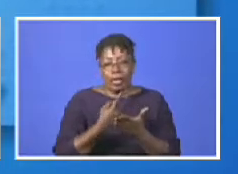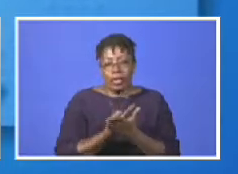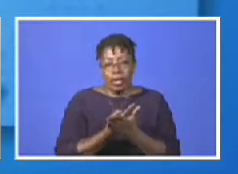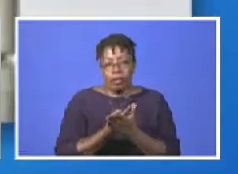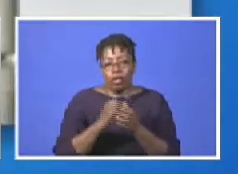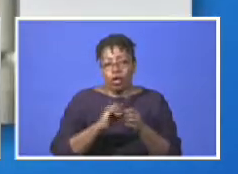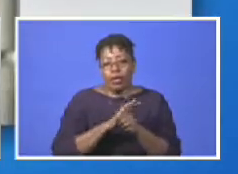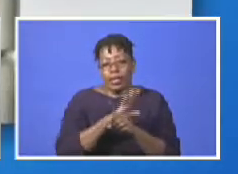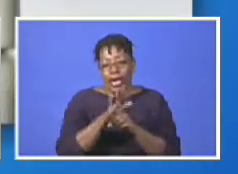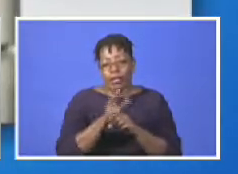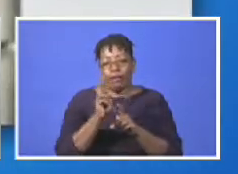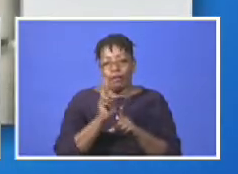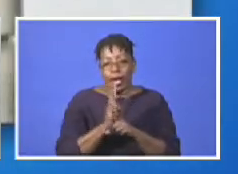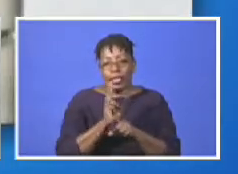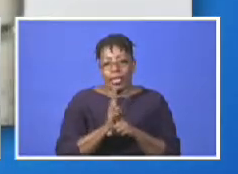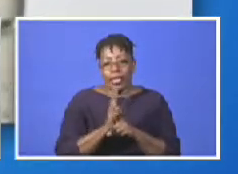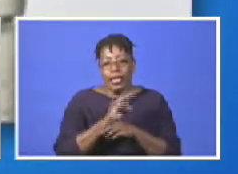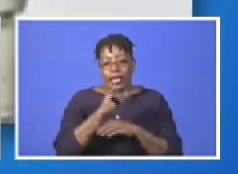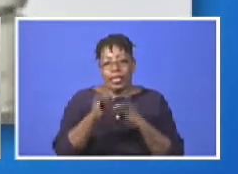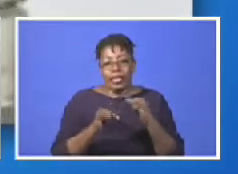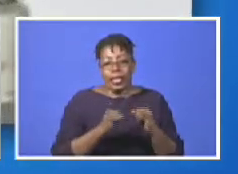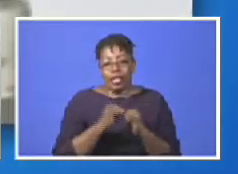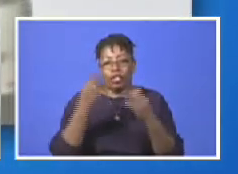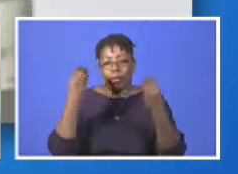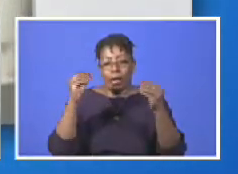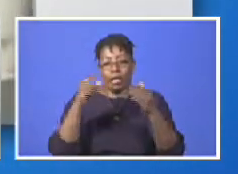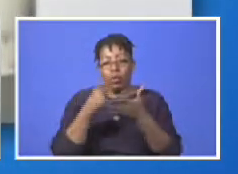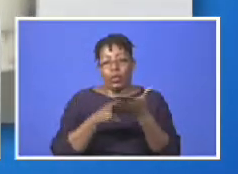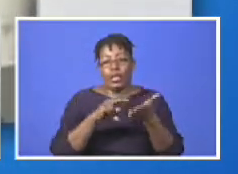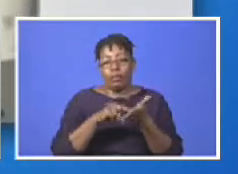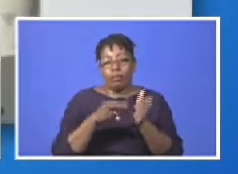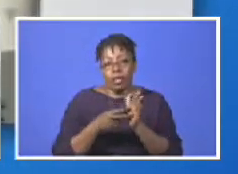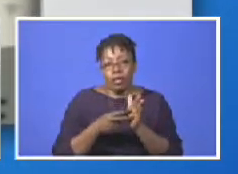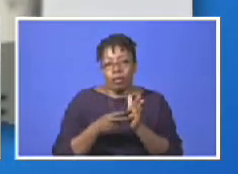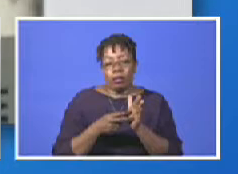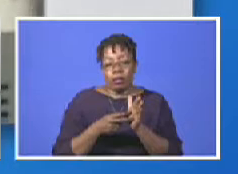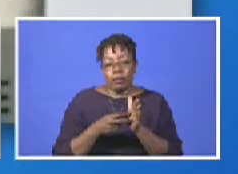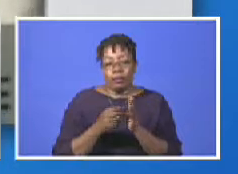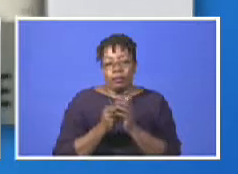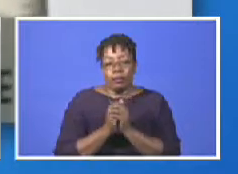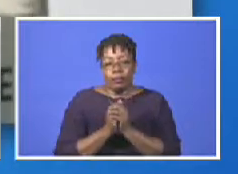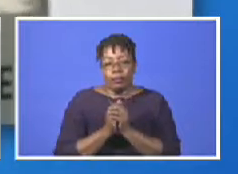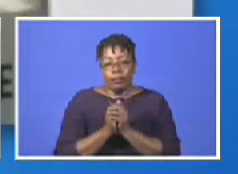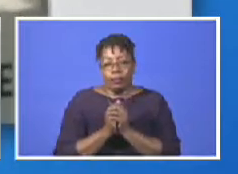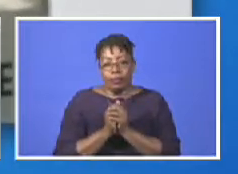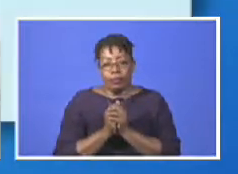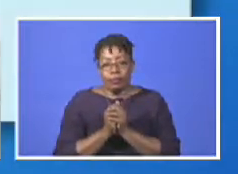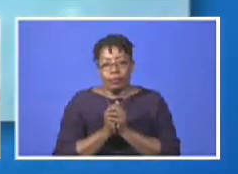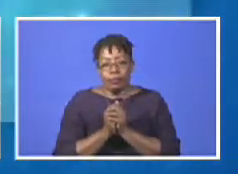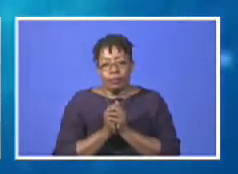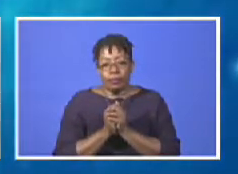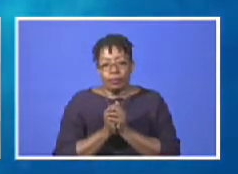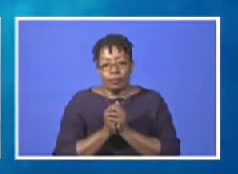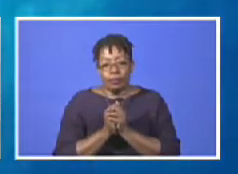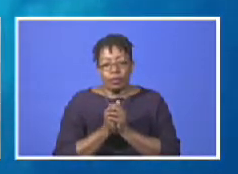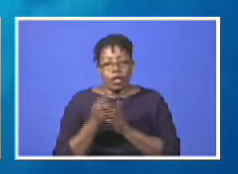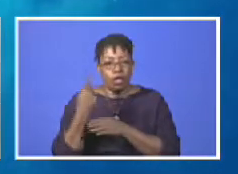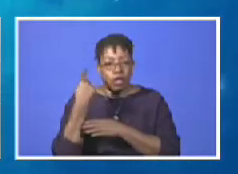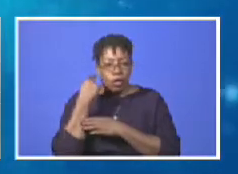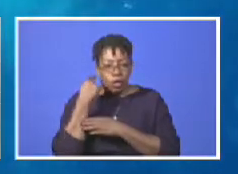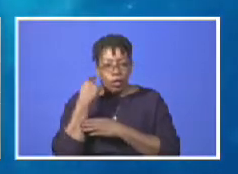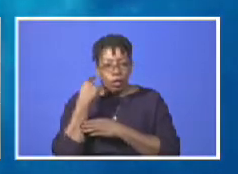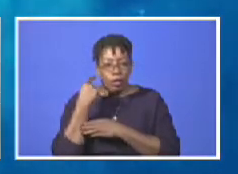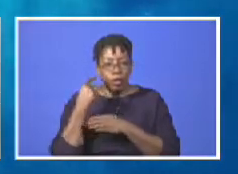COVID vaccines coming to the international market and what this means for fighting COVID-19. We've heard about the